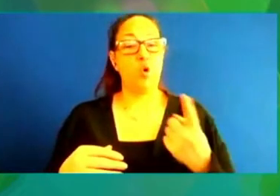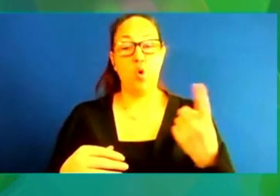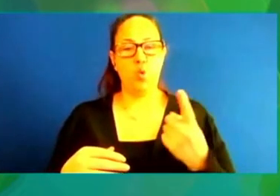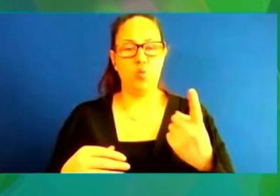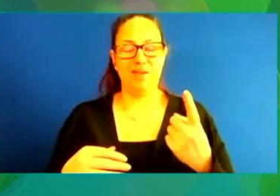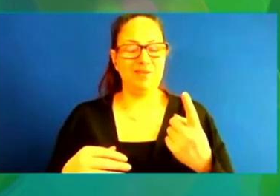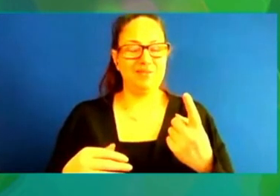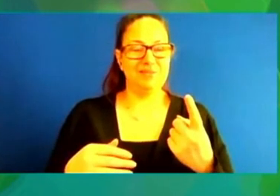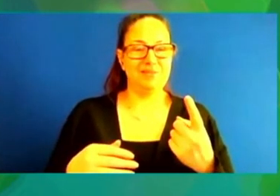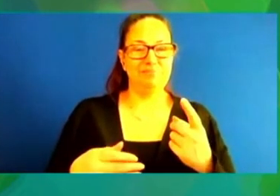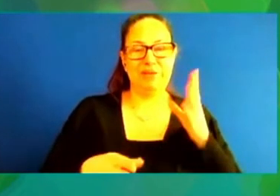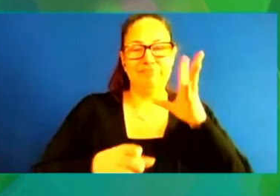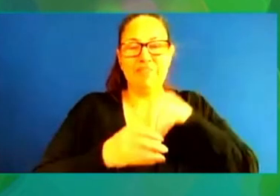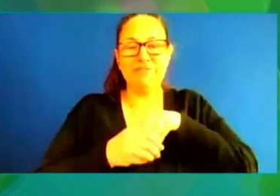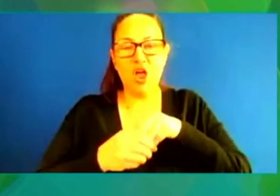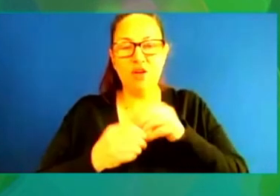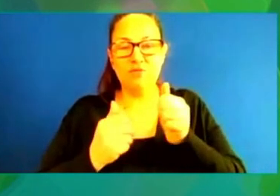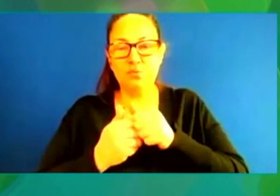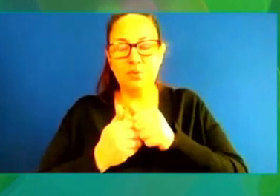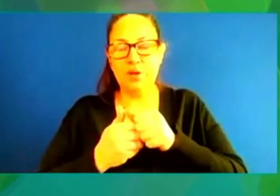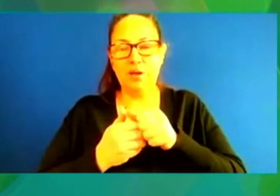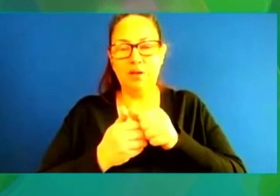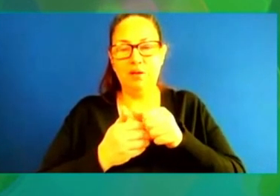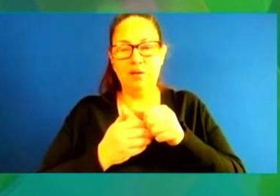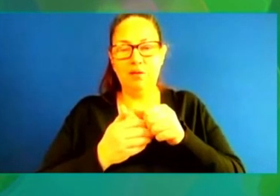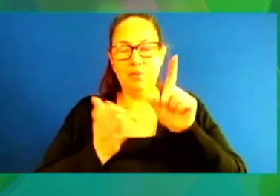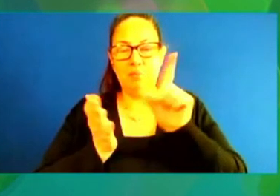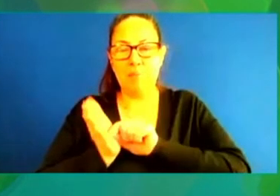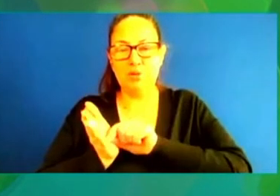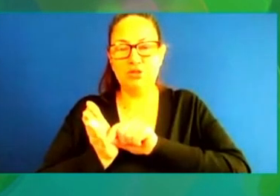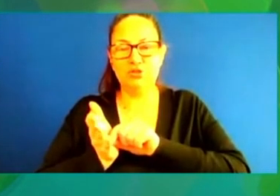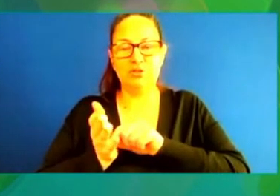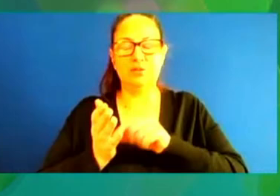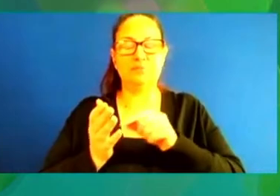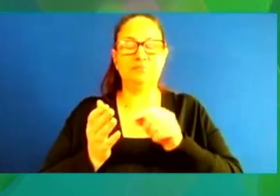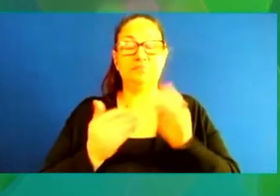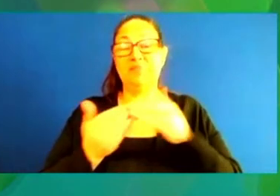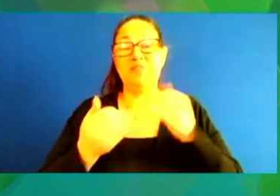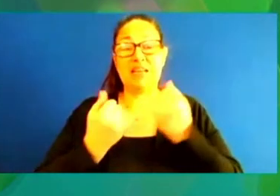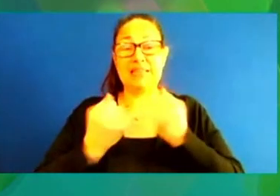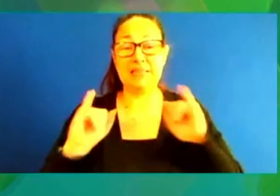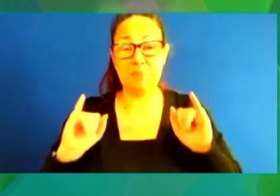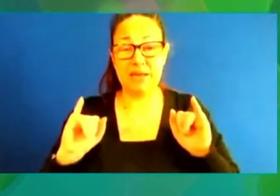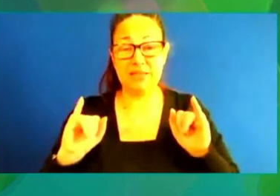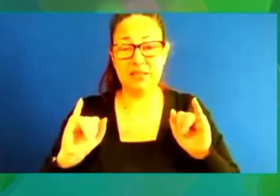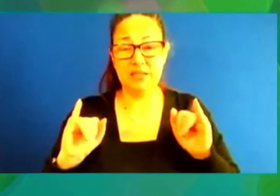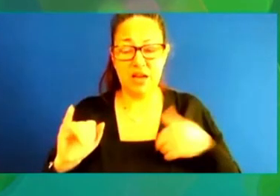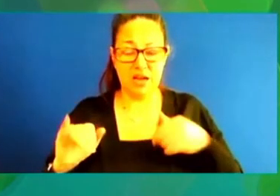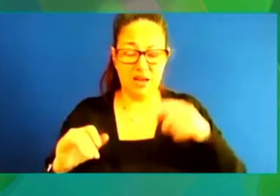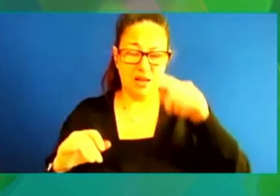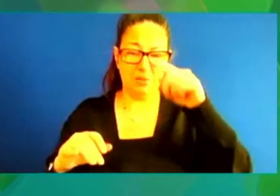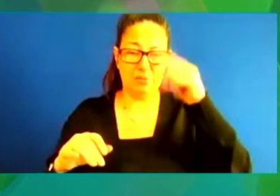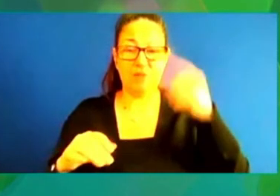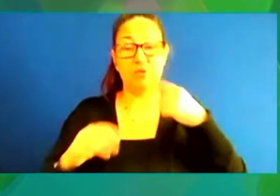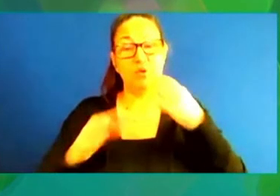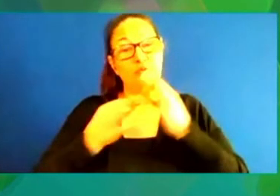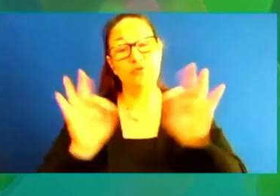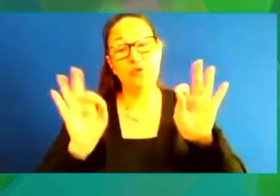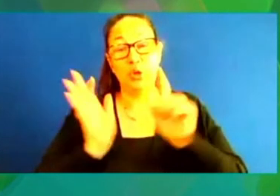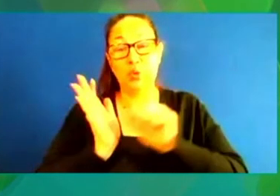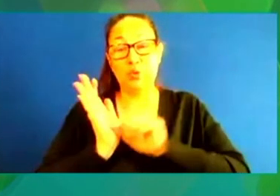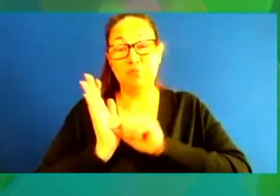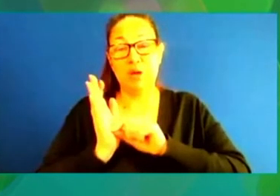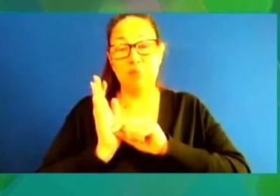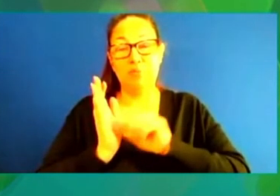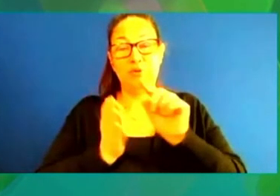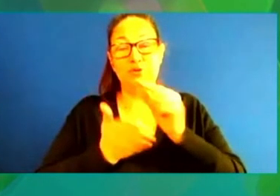in some way, you know, even as an independent creator. And so I even had a Black themed like free newspaper when I was in grad school called